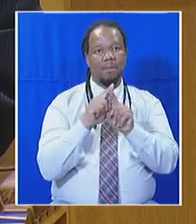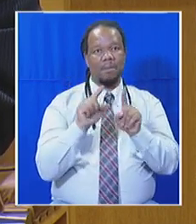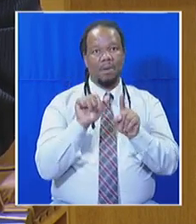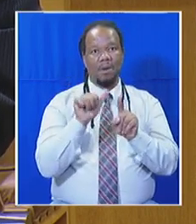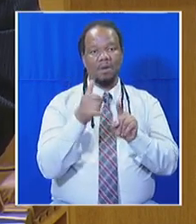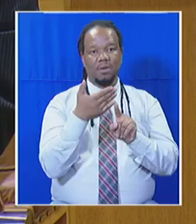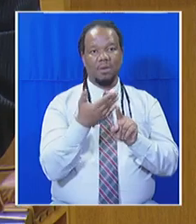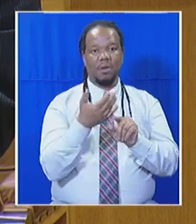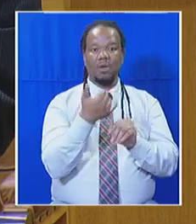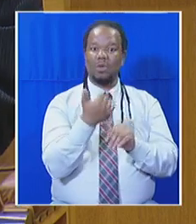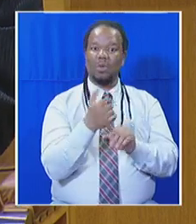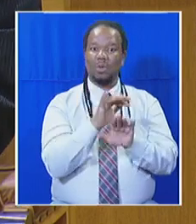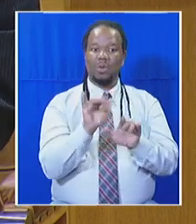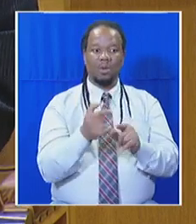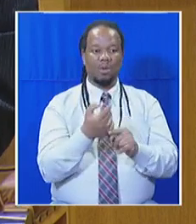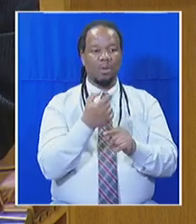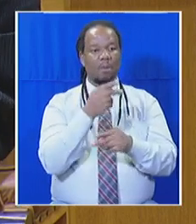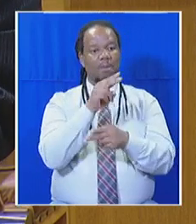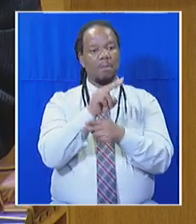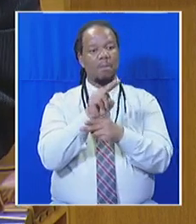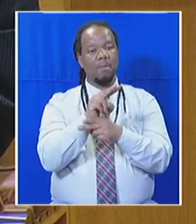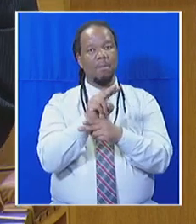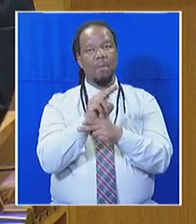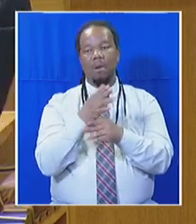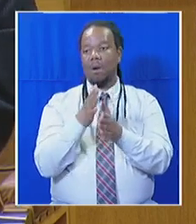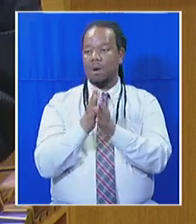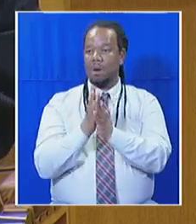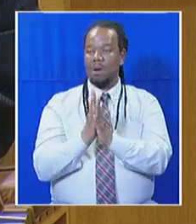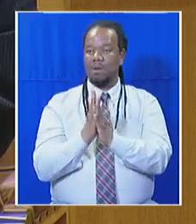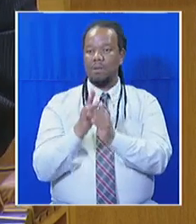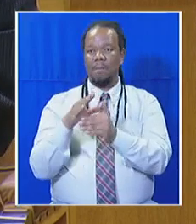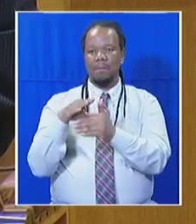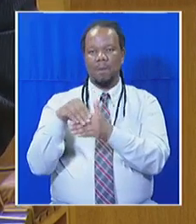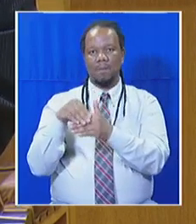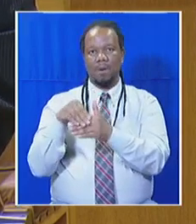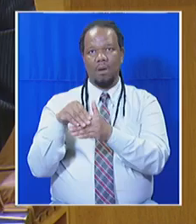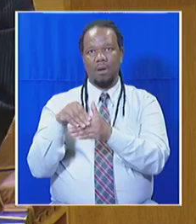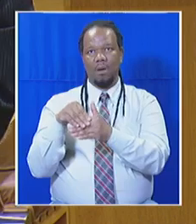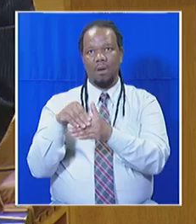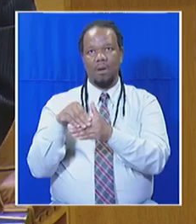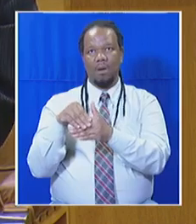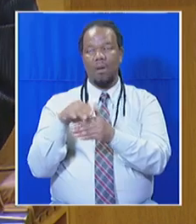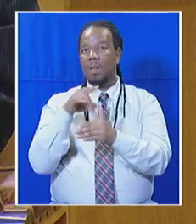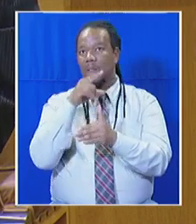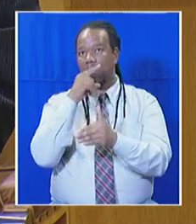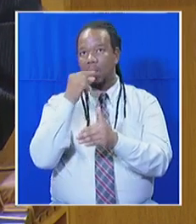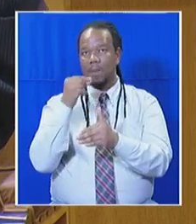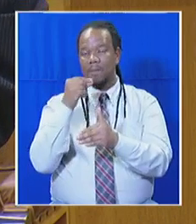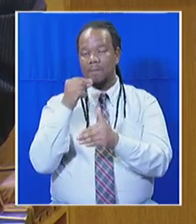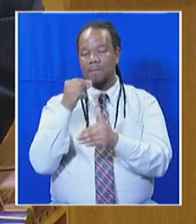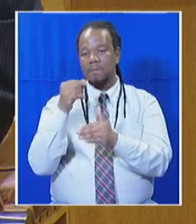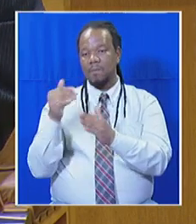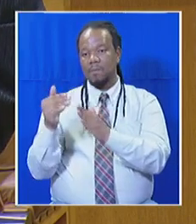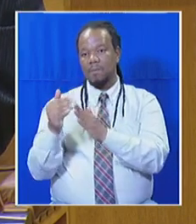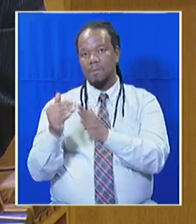ability to exercise oversight. I've been requested by the member in whose questions, whose name the questions on the order paper